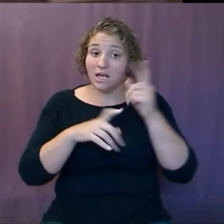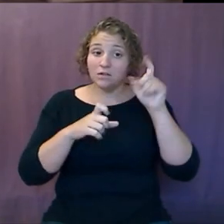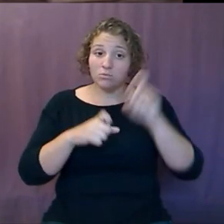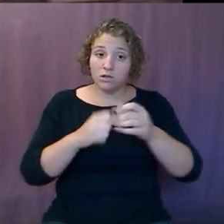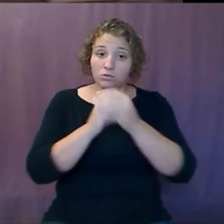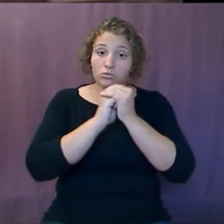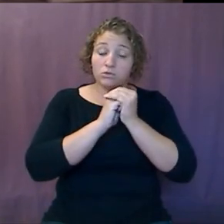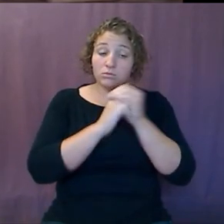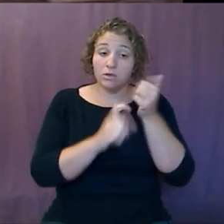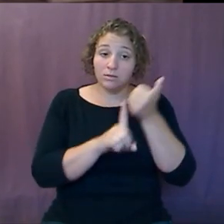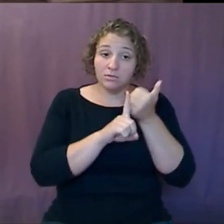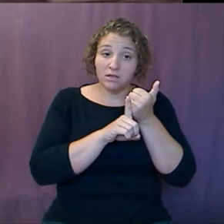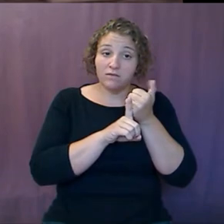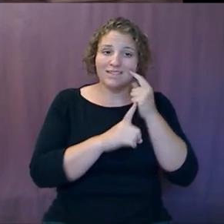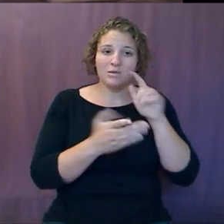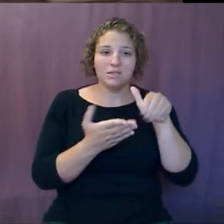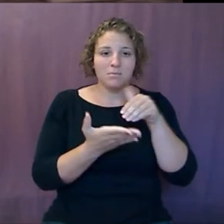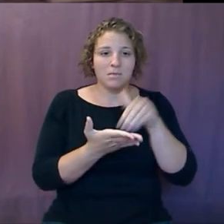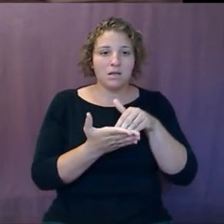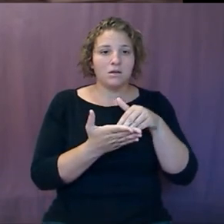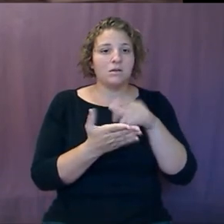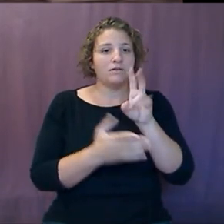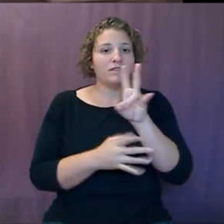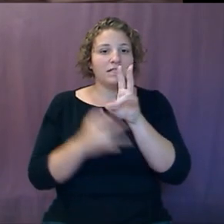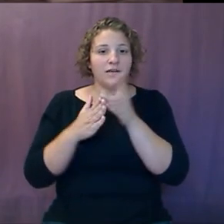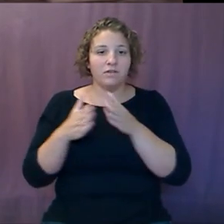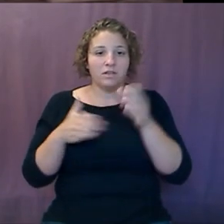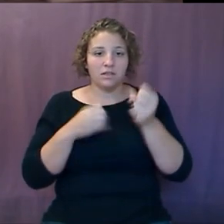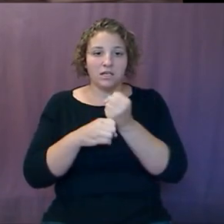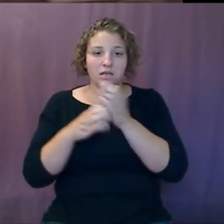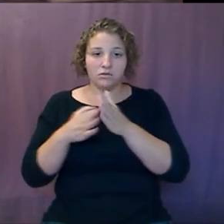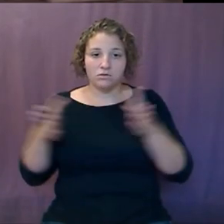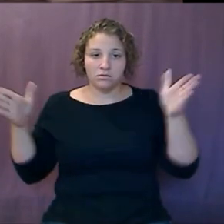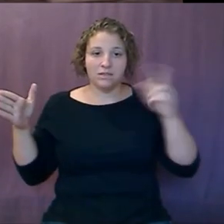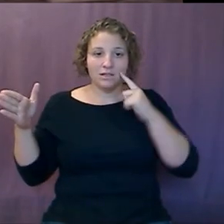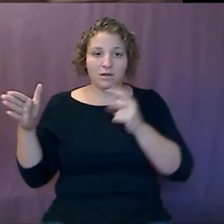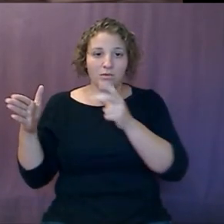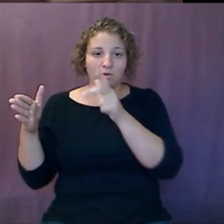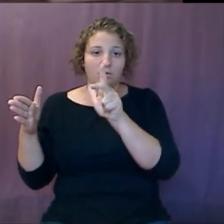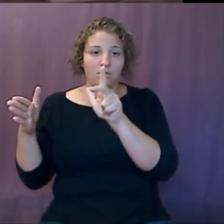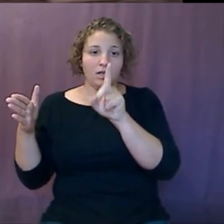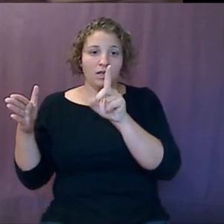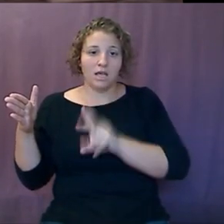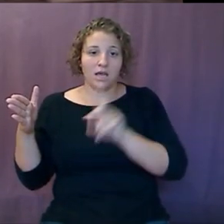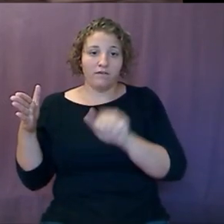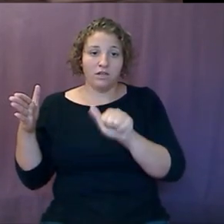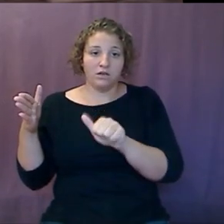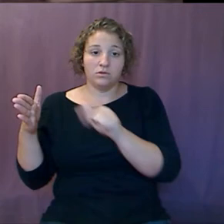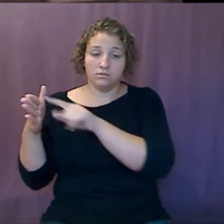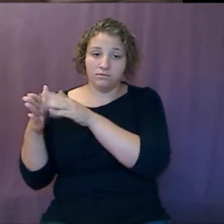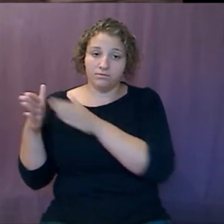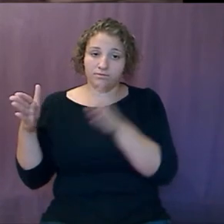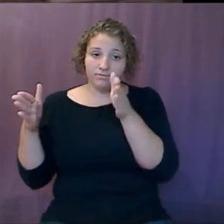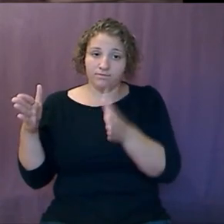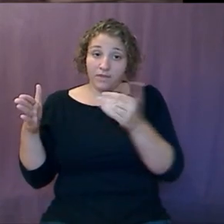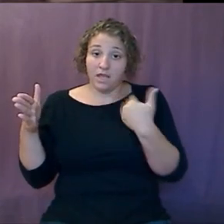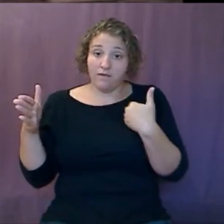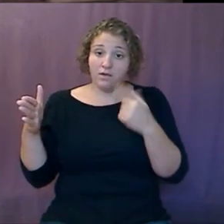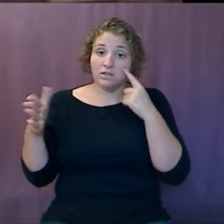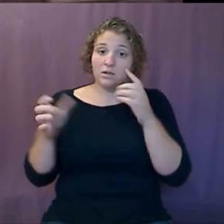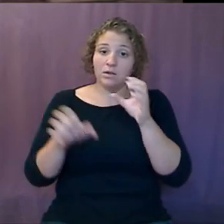seven-year period three and a half years there was given him a mouth speaking great things and blasphemy power was given unto him to continue 42